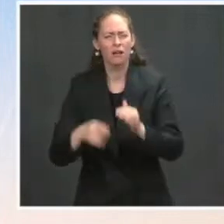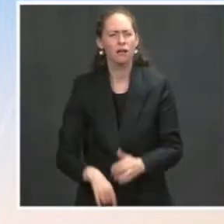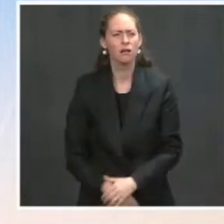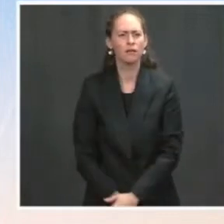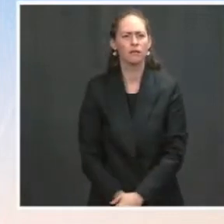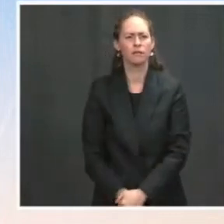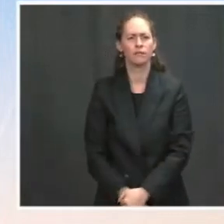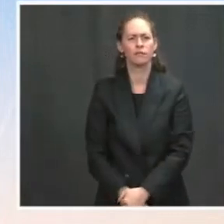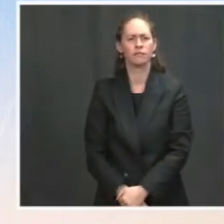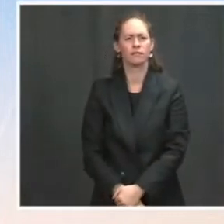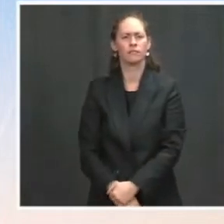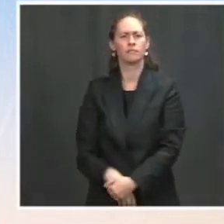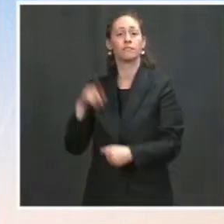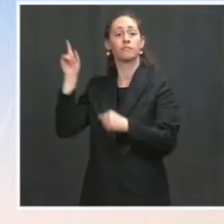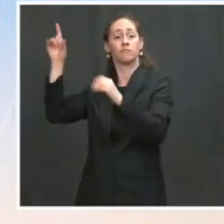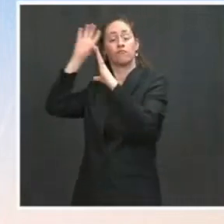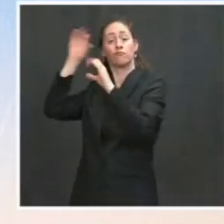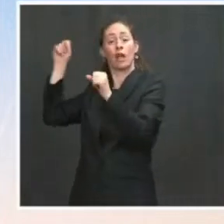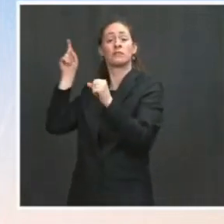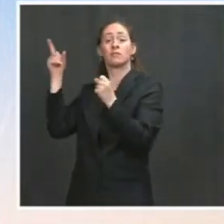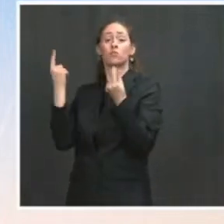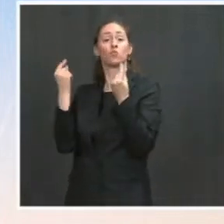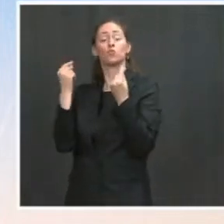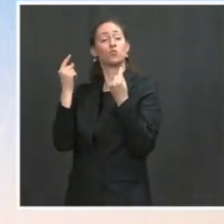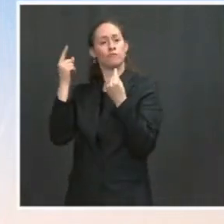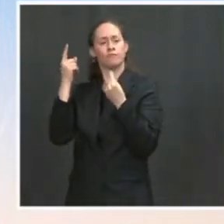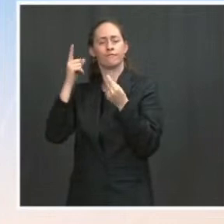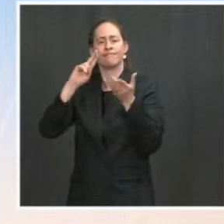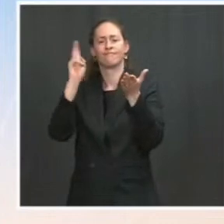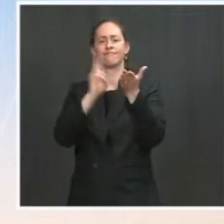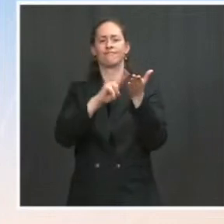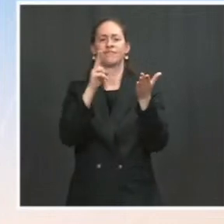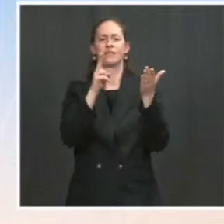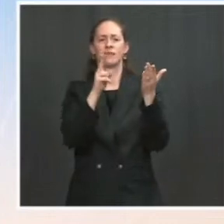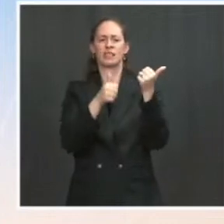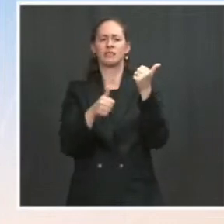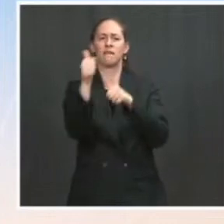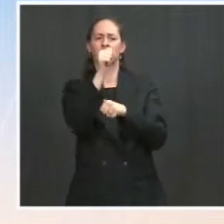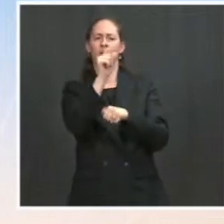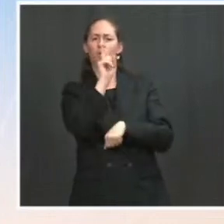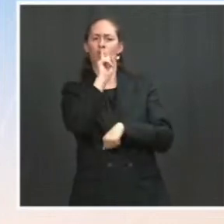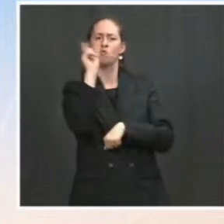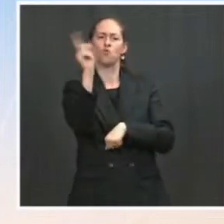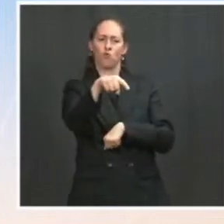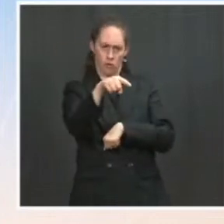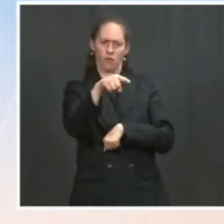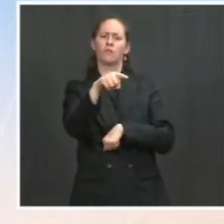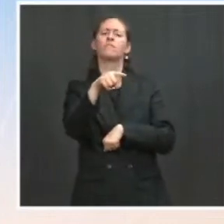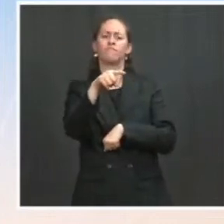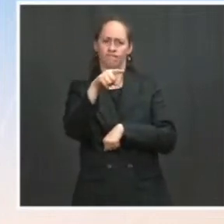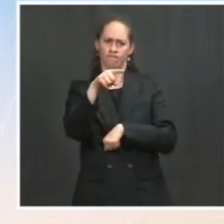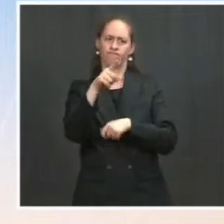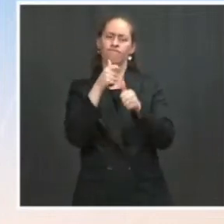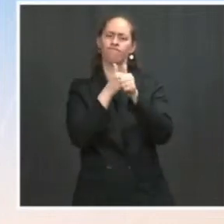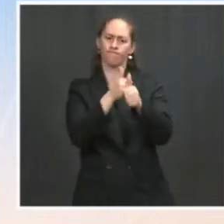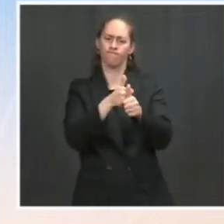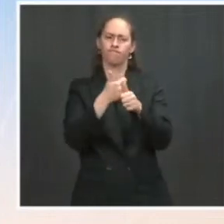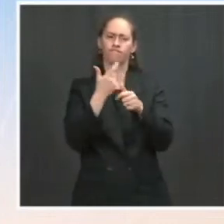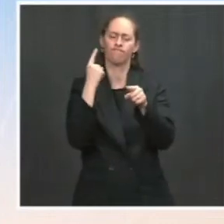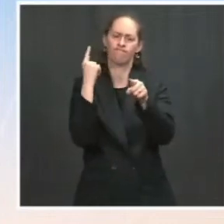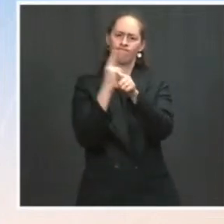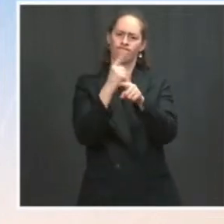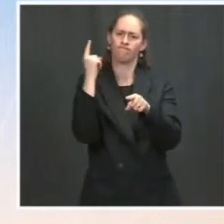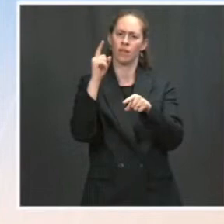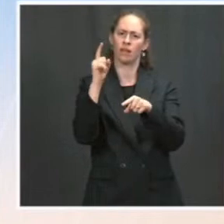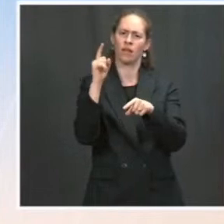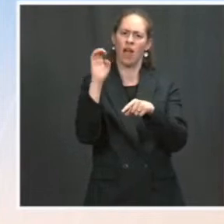all appointees across the federal government to sign the most stringent ethics code ever adopted by any White House. So as you referred to,